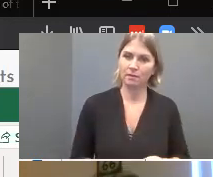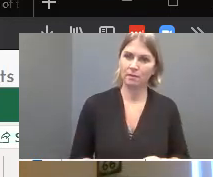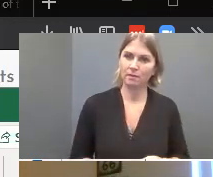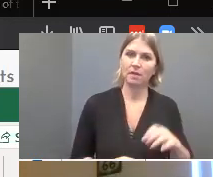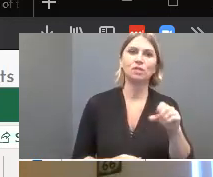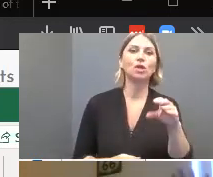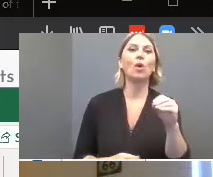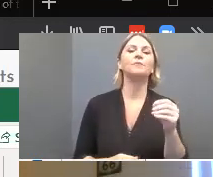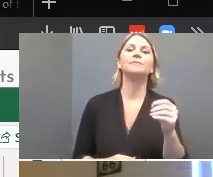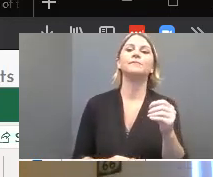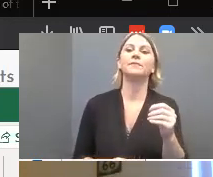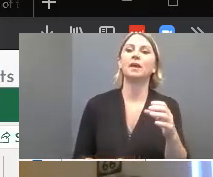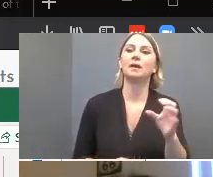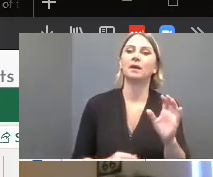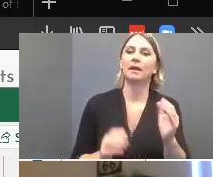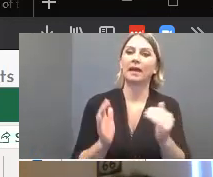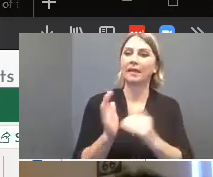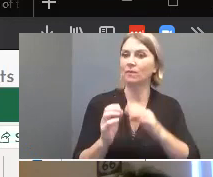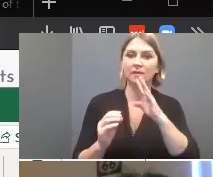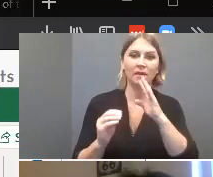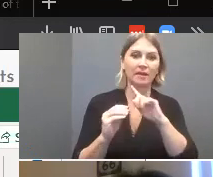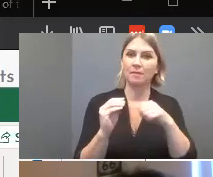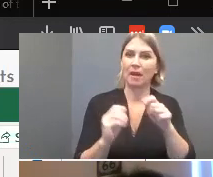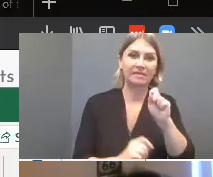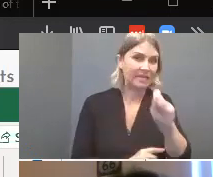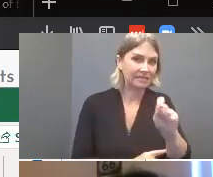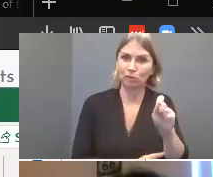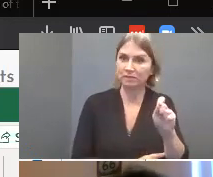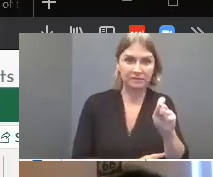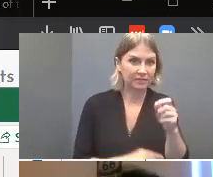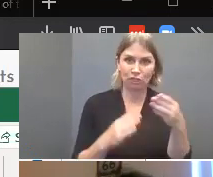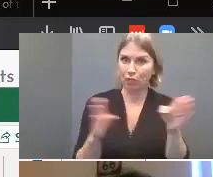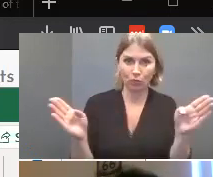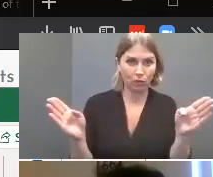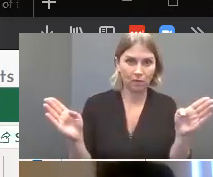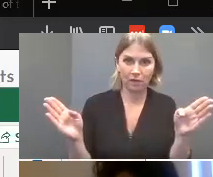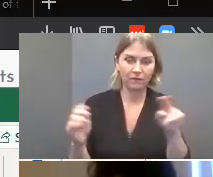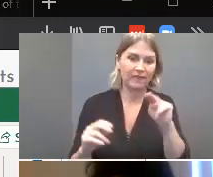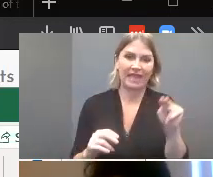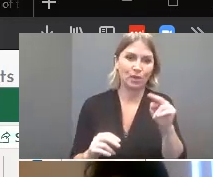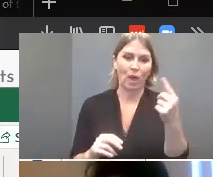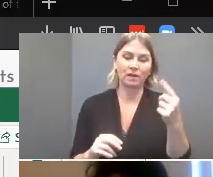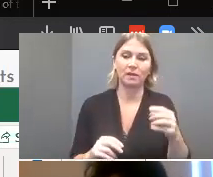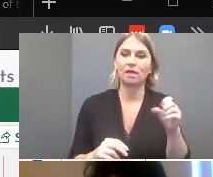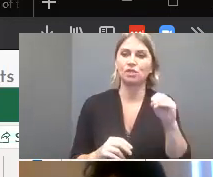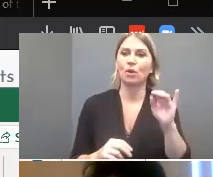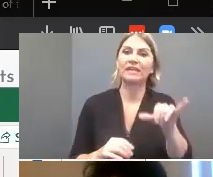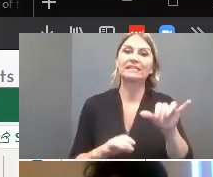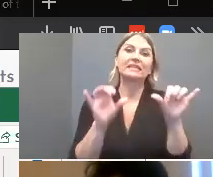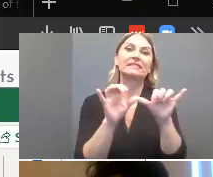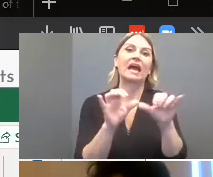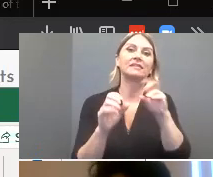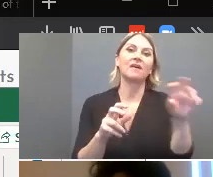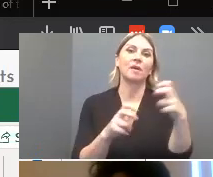Decimals, again, we are not talking about decimals in general, not any values less than 1. Essentially, again, it is the size of the problem